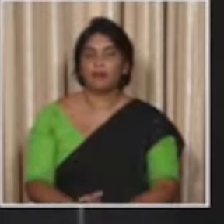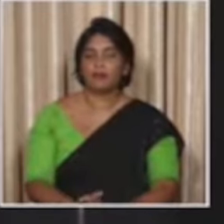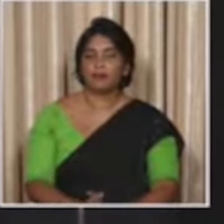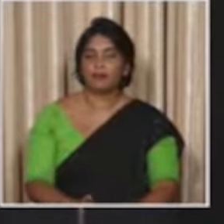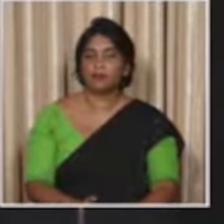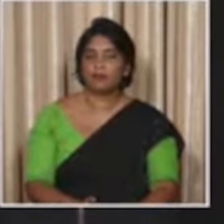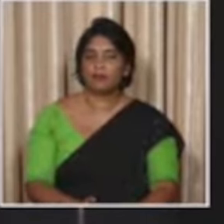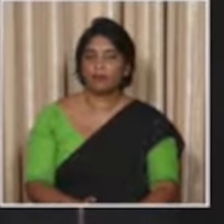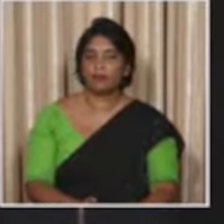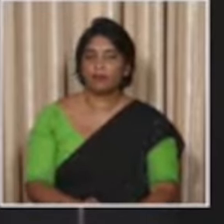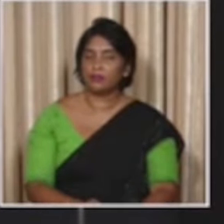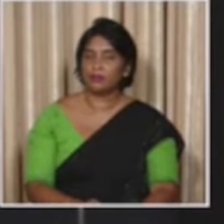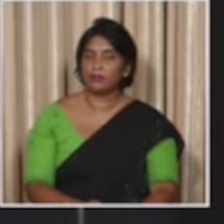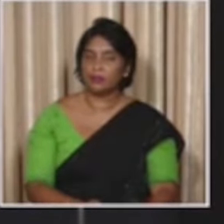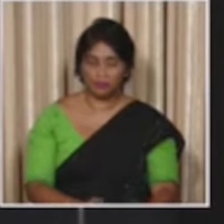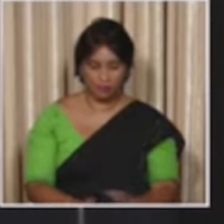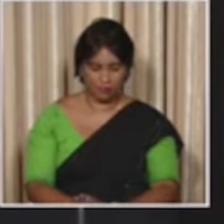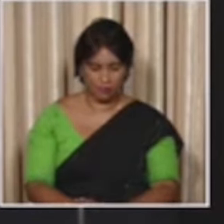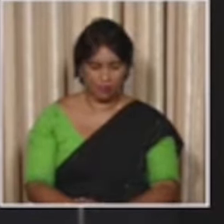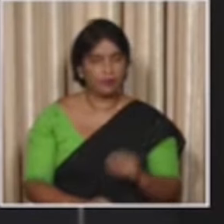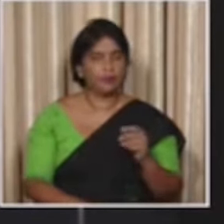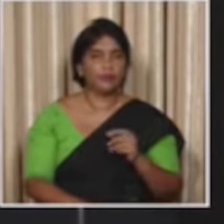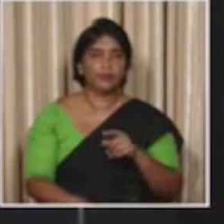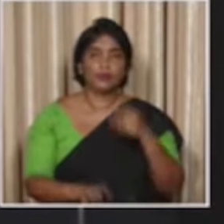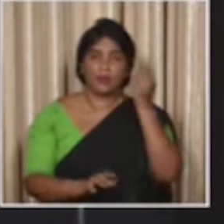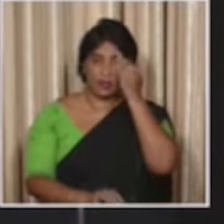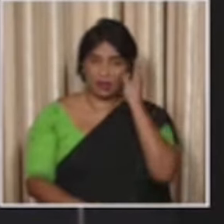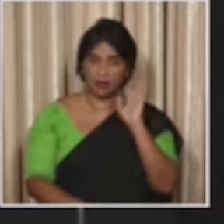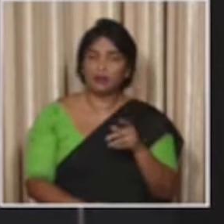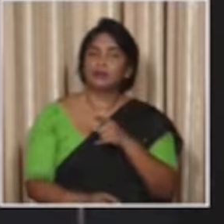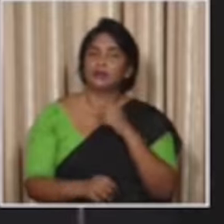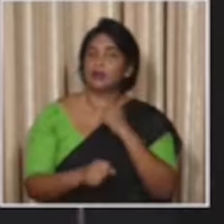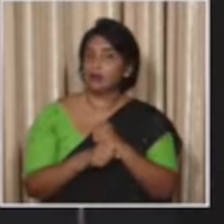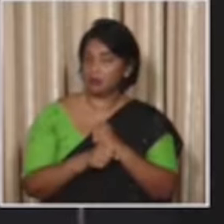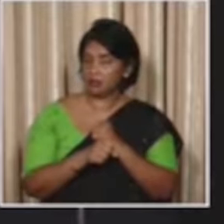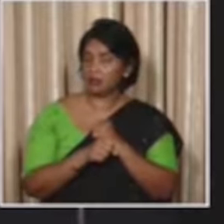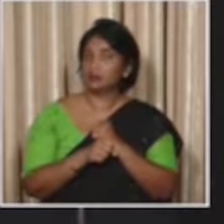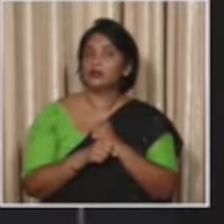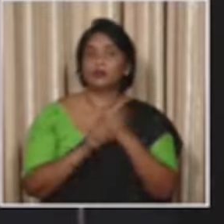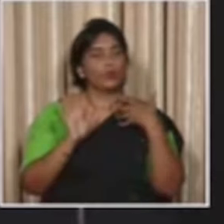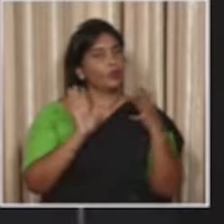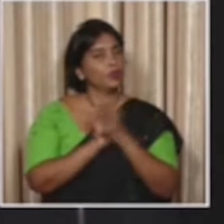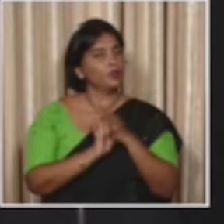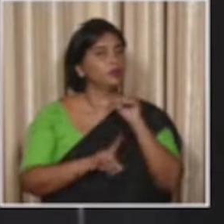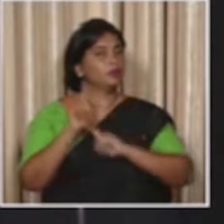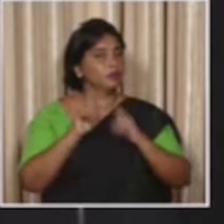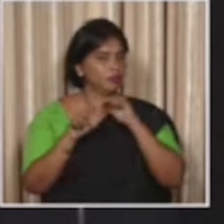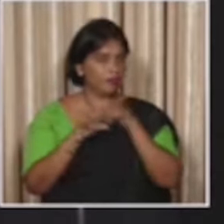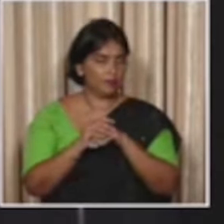the Palestinians or the Israeli government, the case before the ICJ, the Egyptians also will start